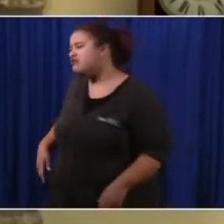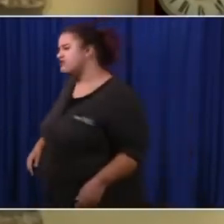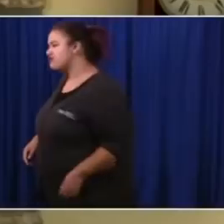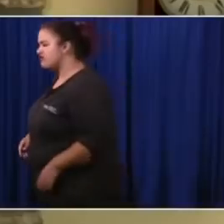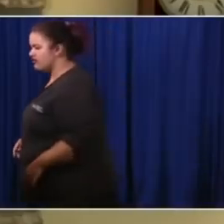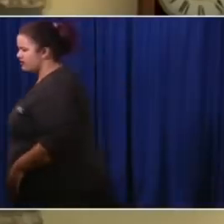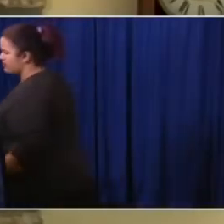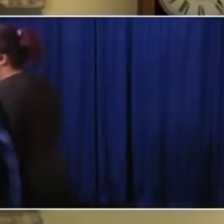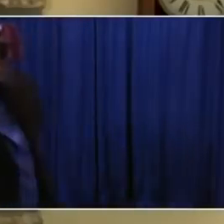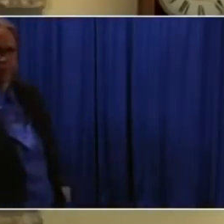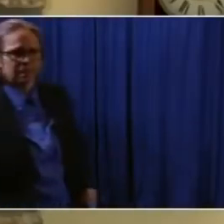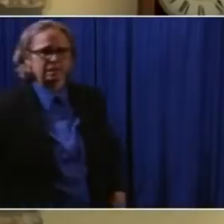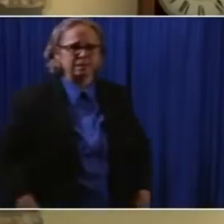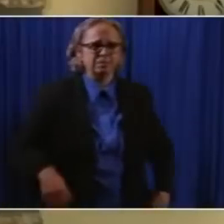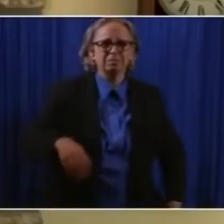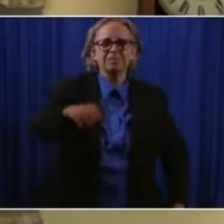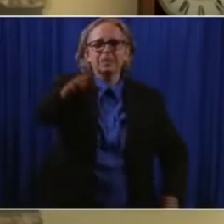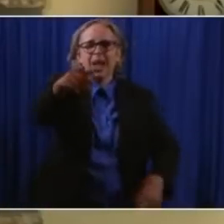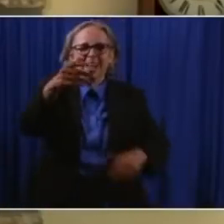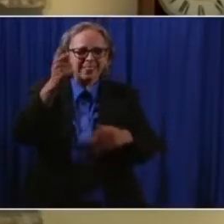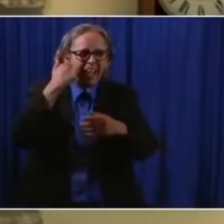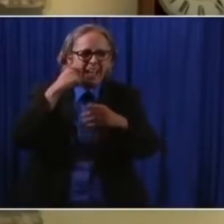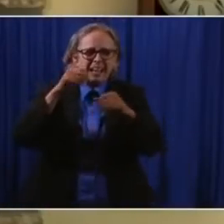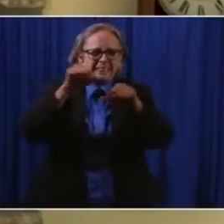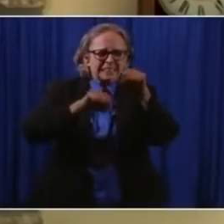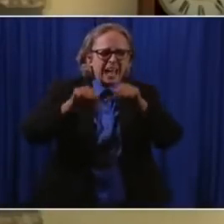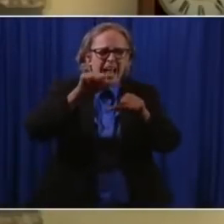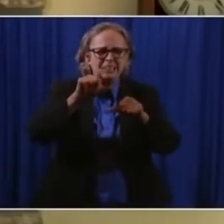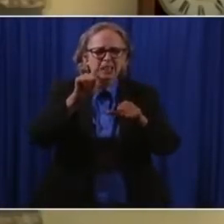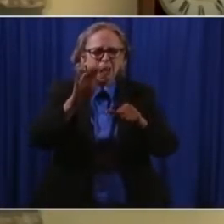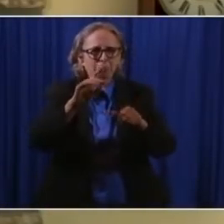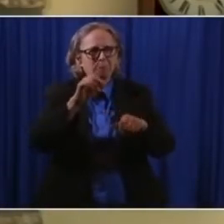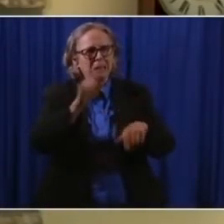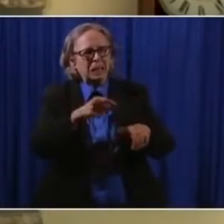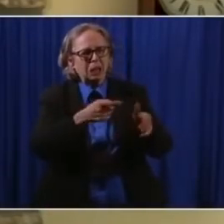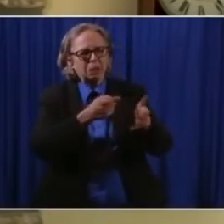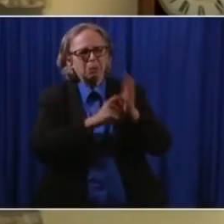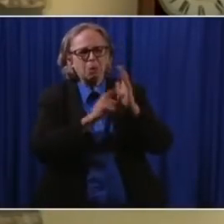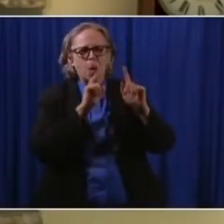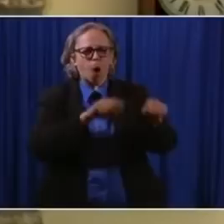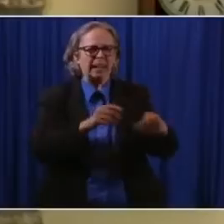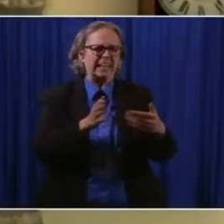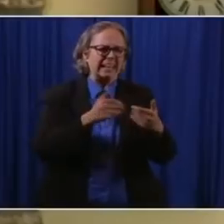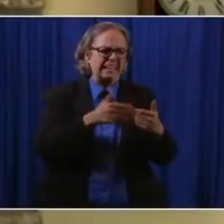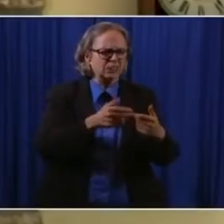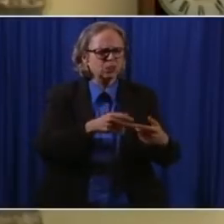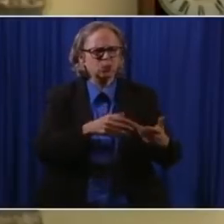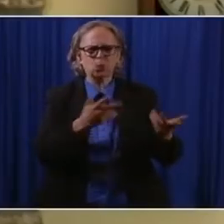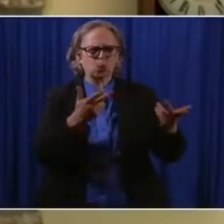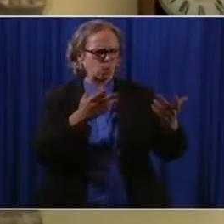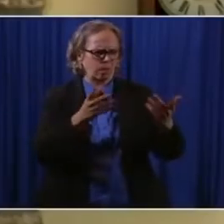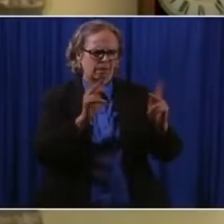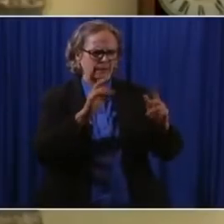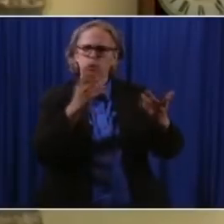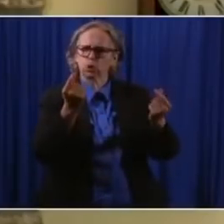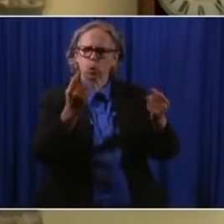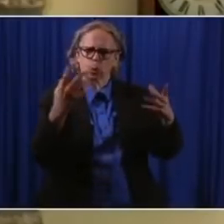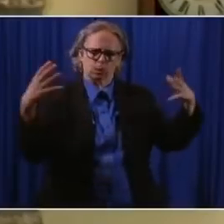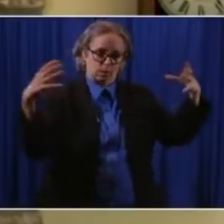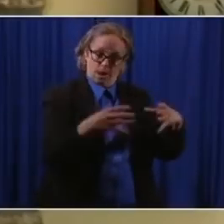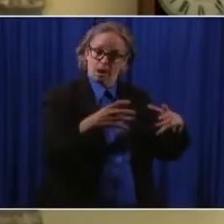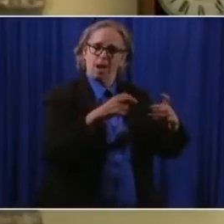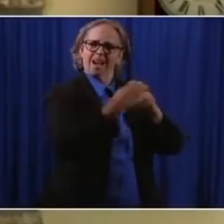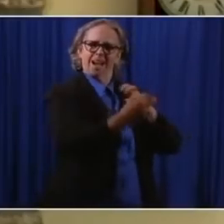teachers can figure that out. I mean, it's social distancing. It's really no different It's no different activity than a lot of